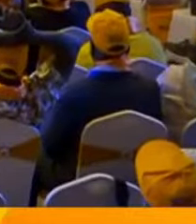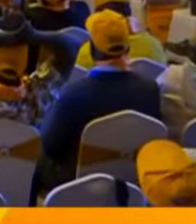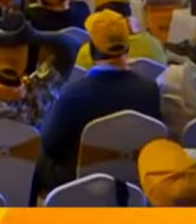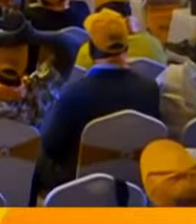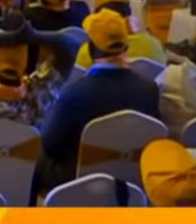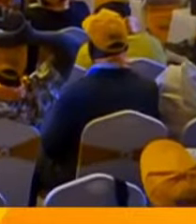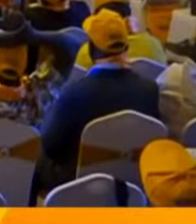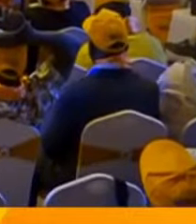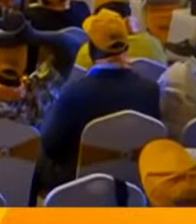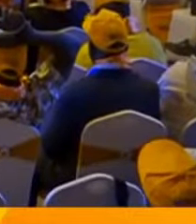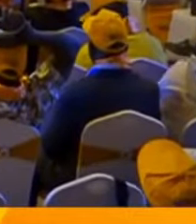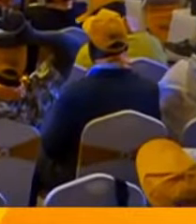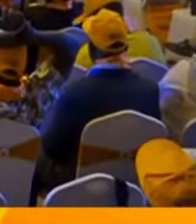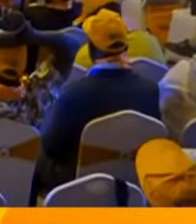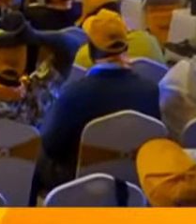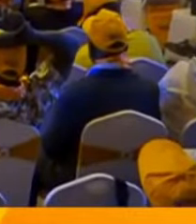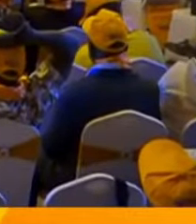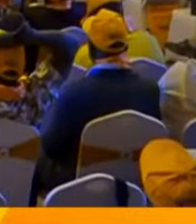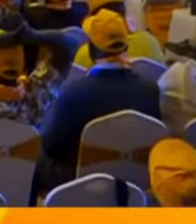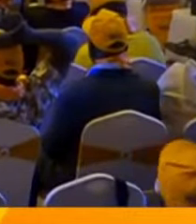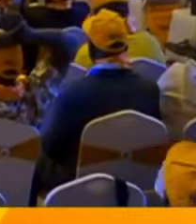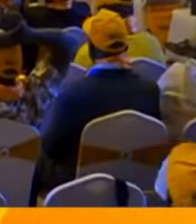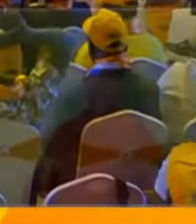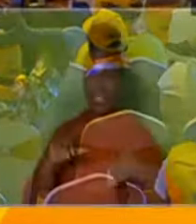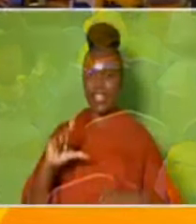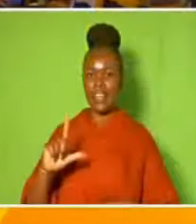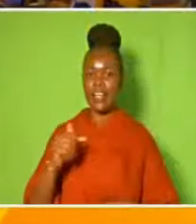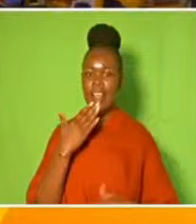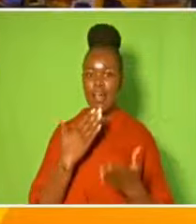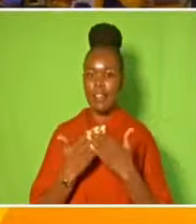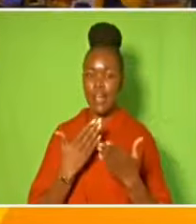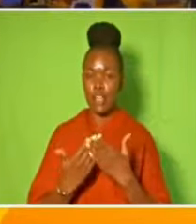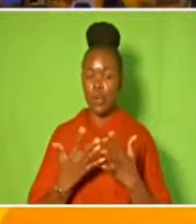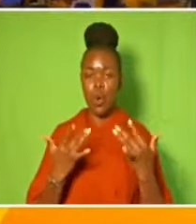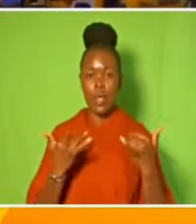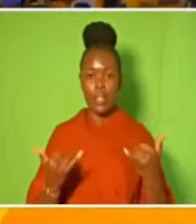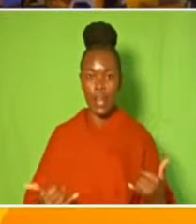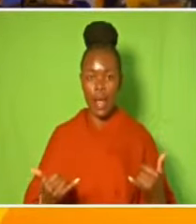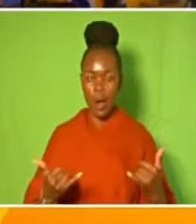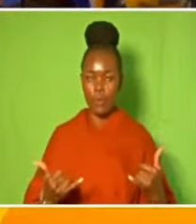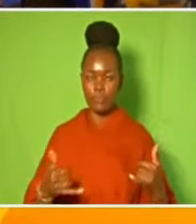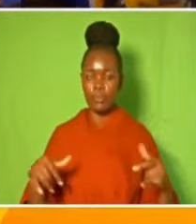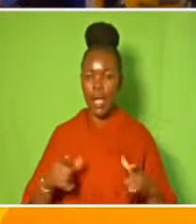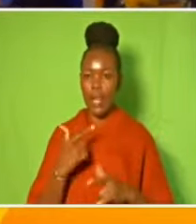Thank you, President of our Disability League. And now let me